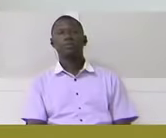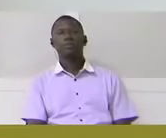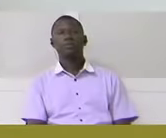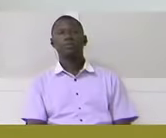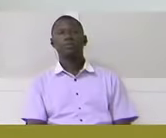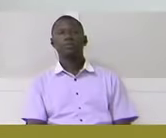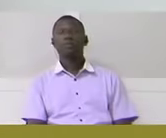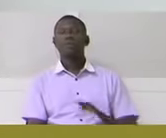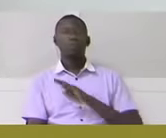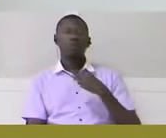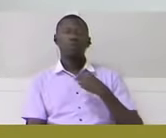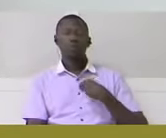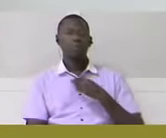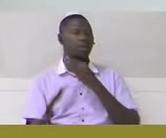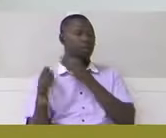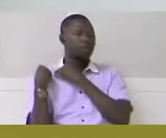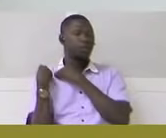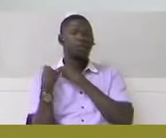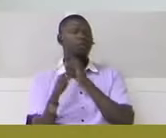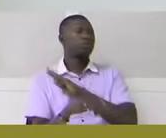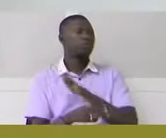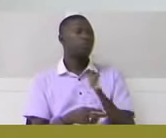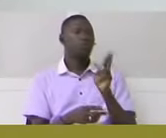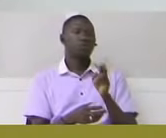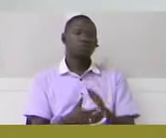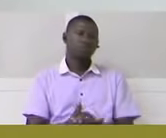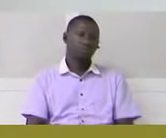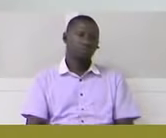That is not my role and my responsibility.